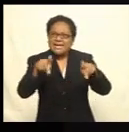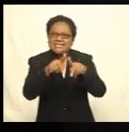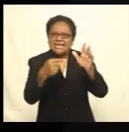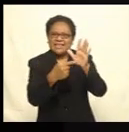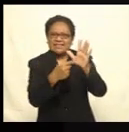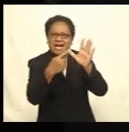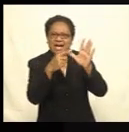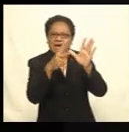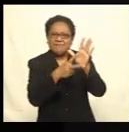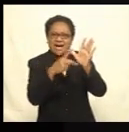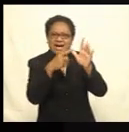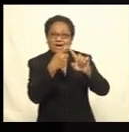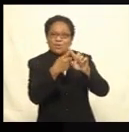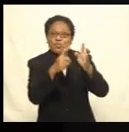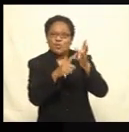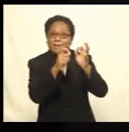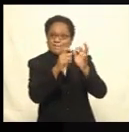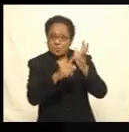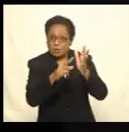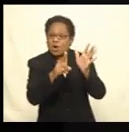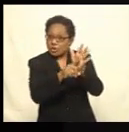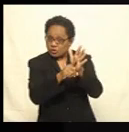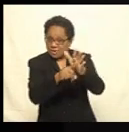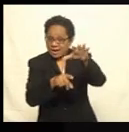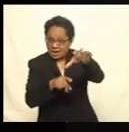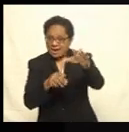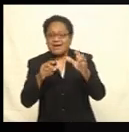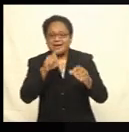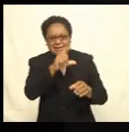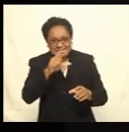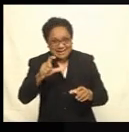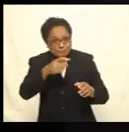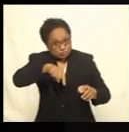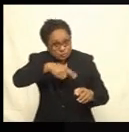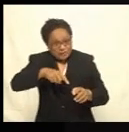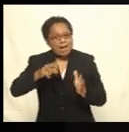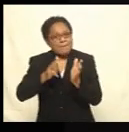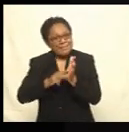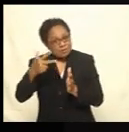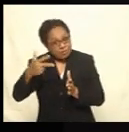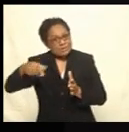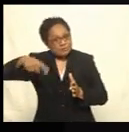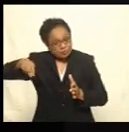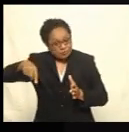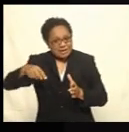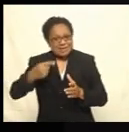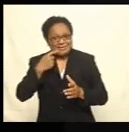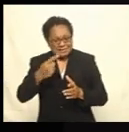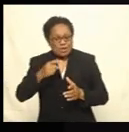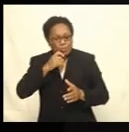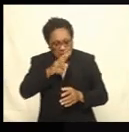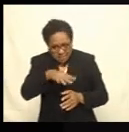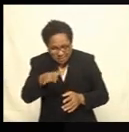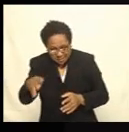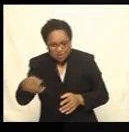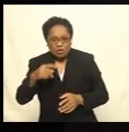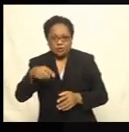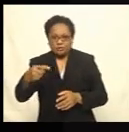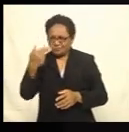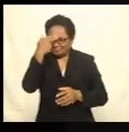Cunningham, and even Makoi. Now, Dr. Fong has clearly stated that screening will go back and forth in